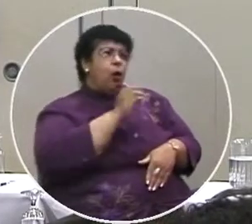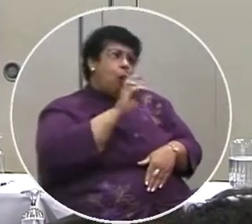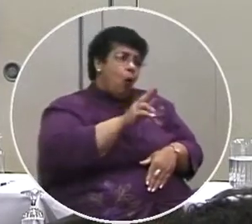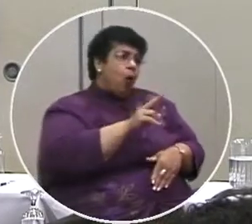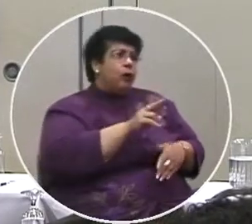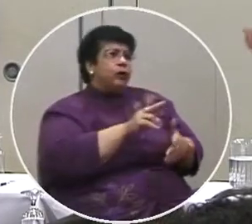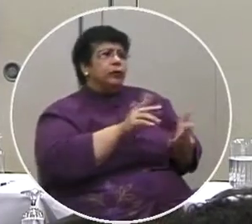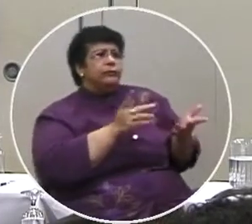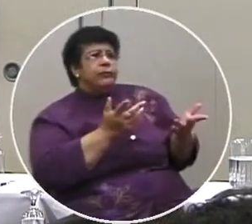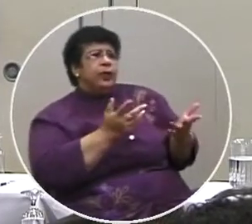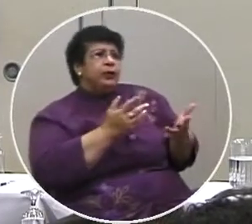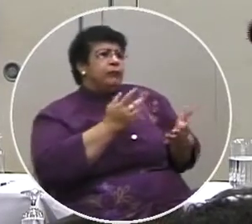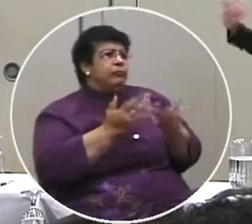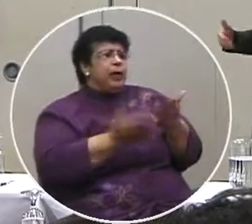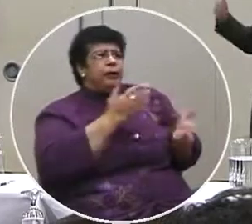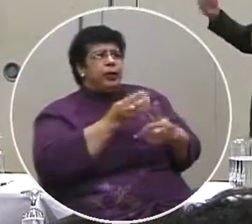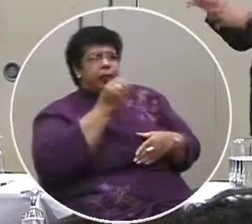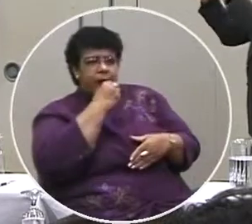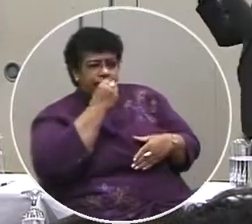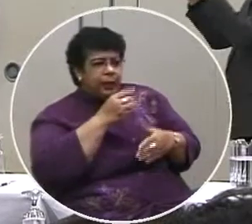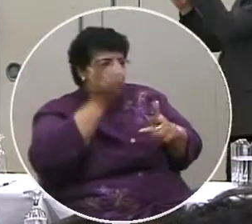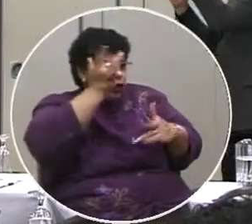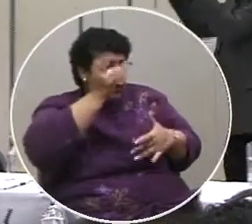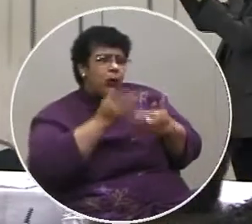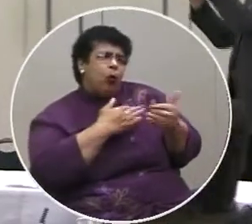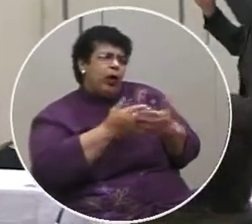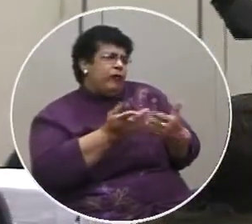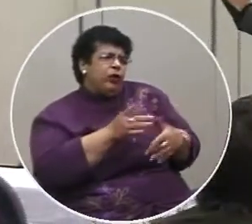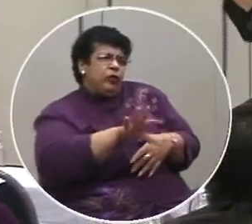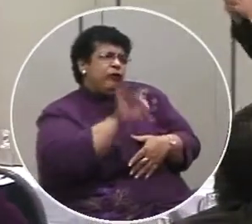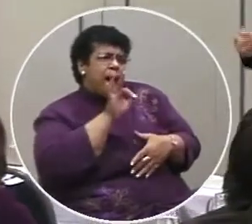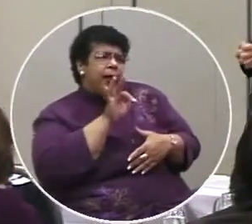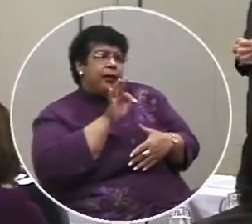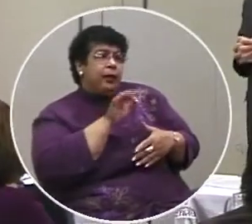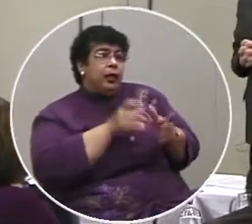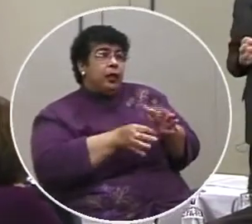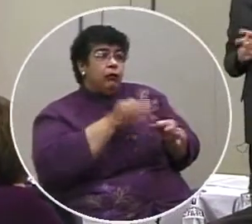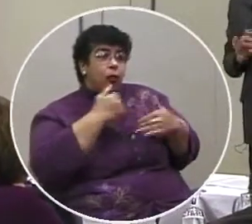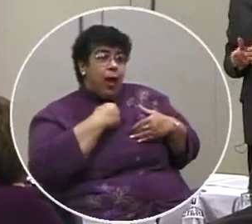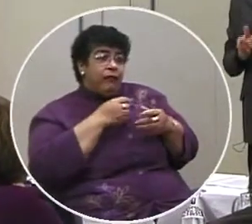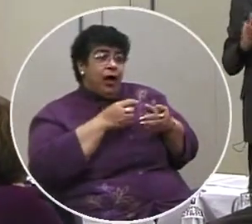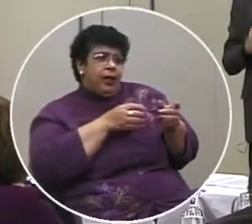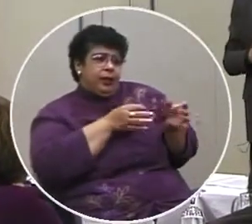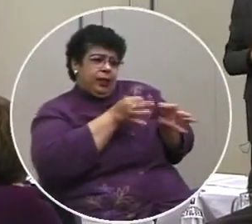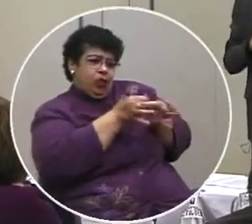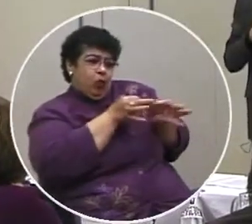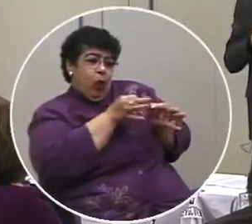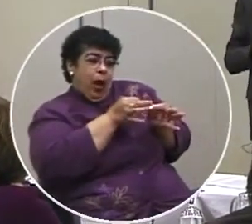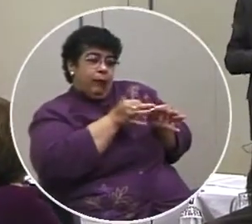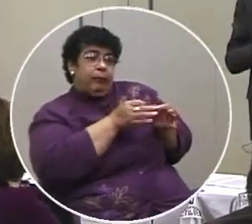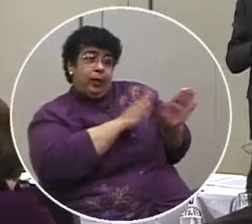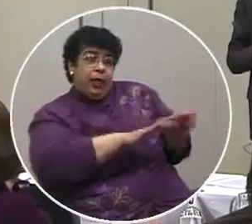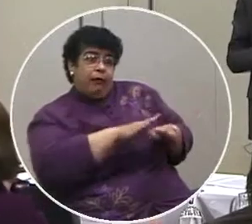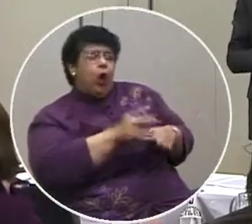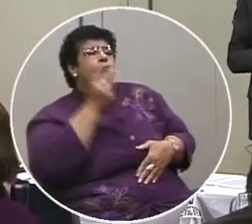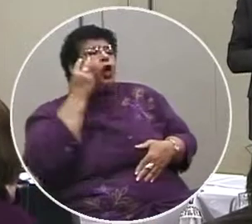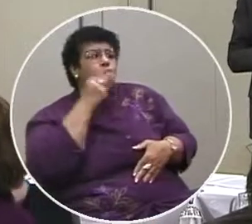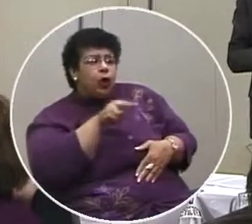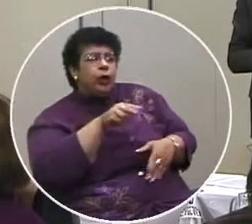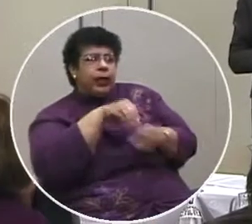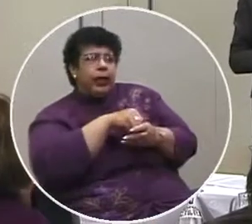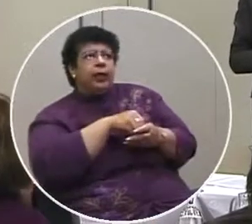pica, eating inedibles, or if you've got a described behavior, look in the literature and see what they